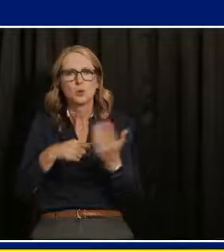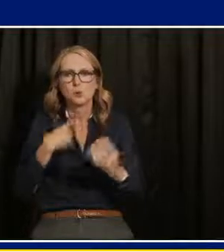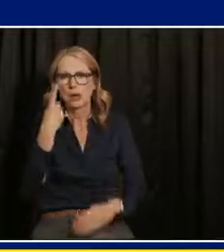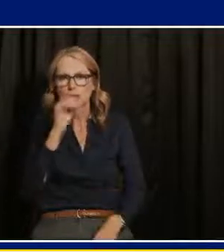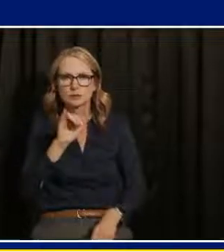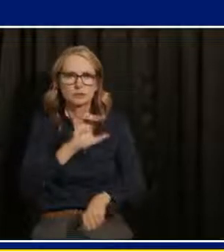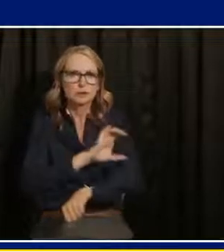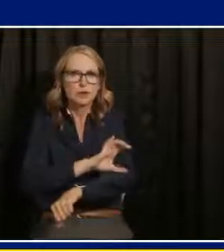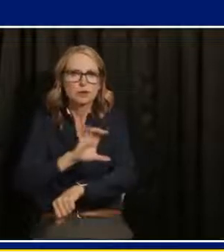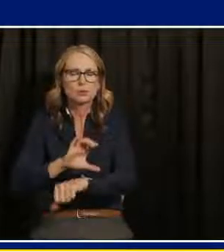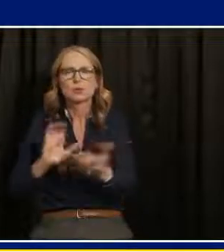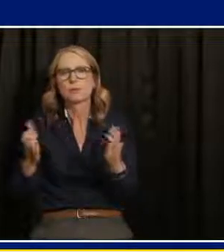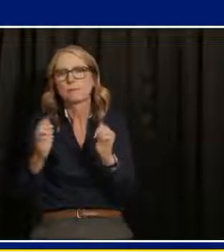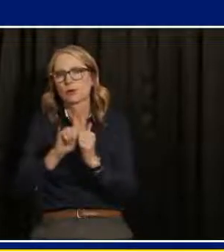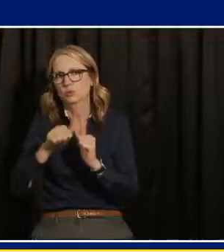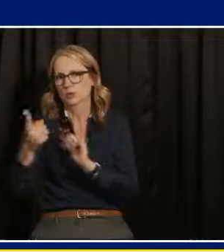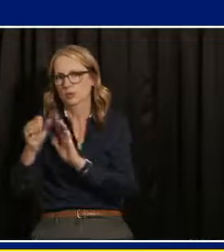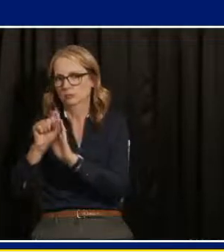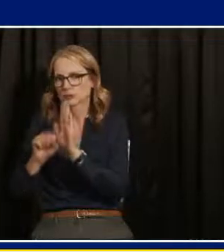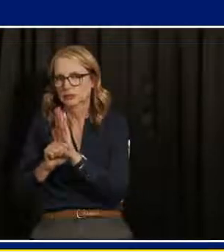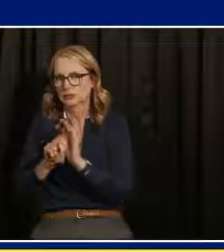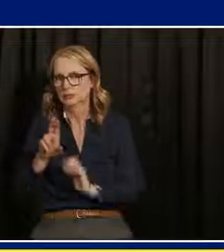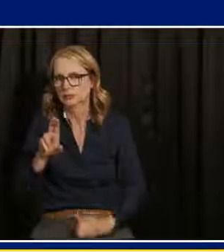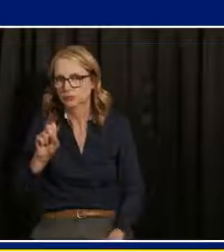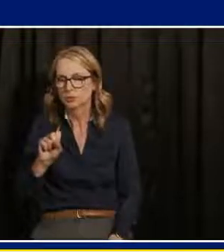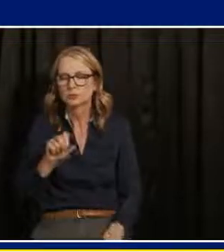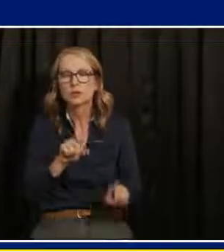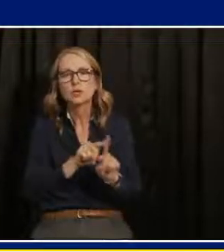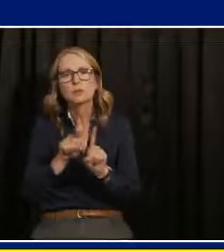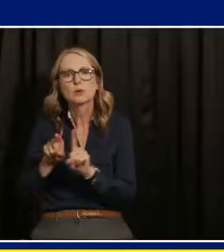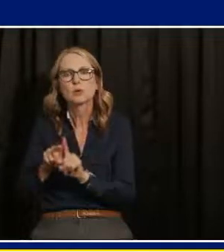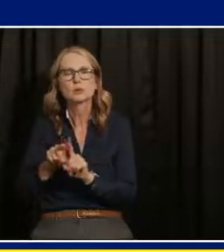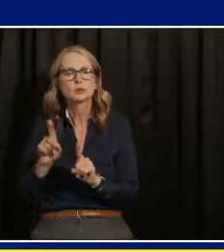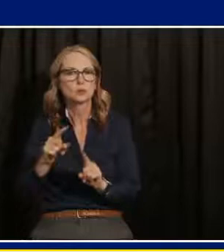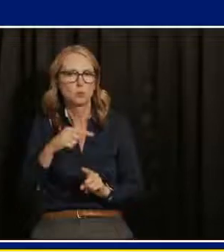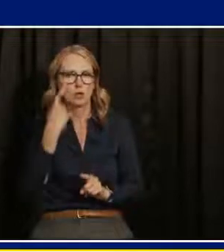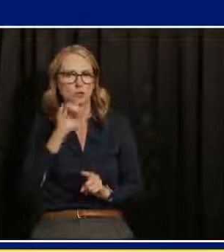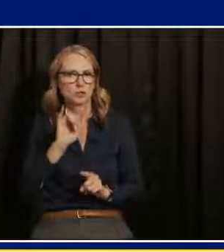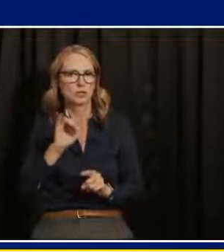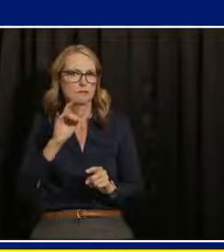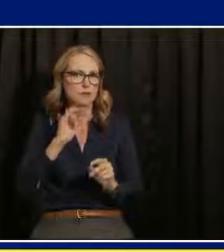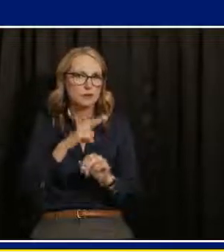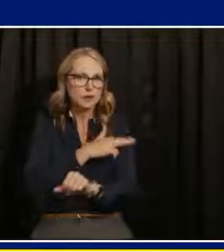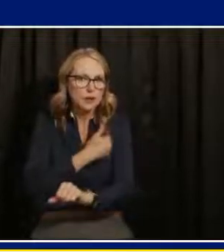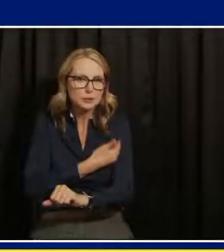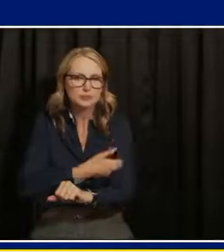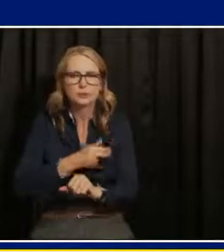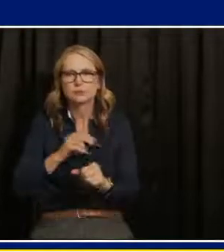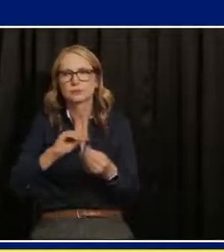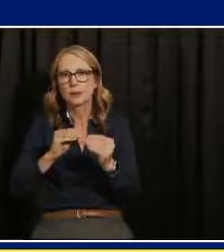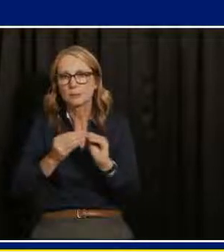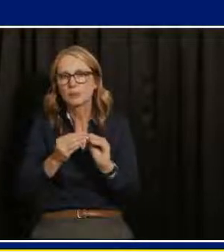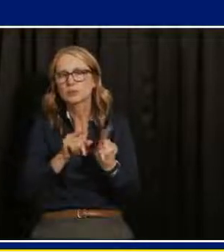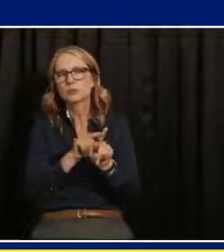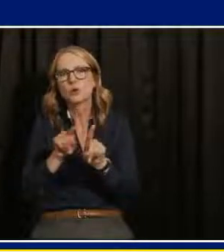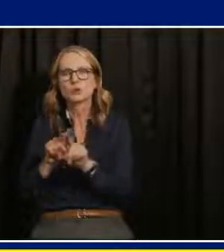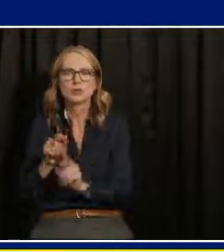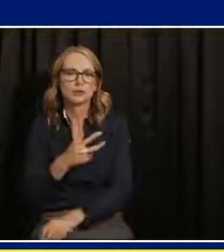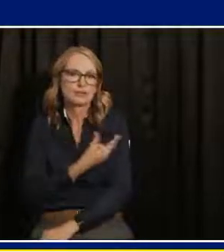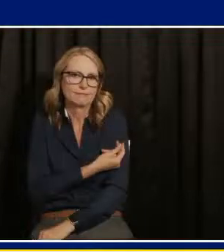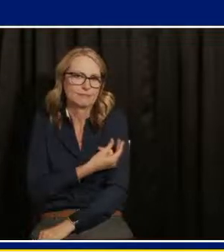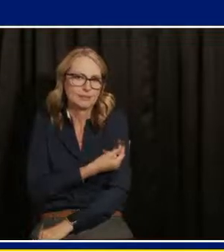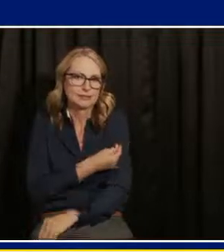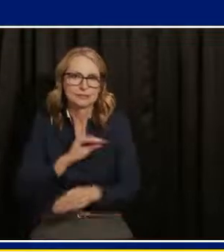compared to the rest of the country, and then focus on some of our hospitalization trends, looking at rates by vaccination status, as well as some